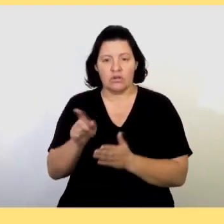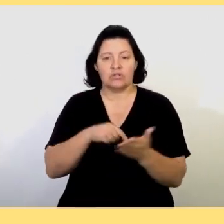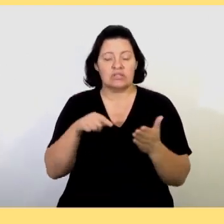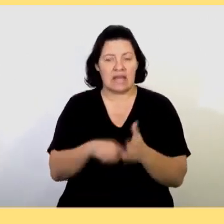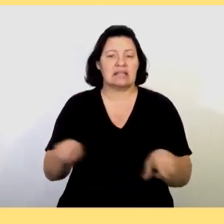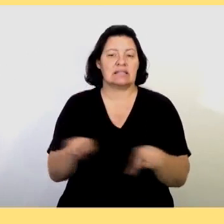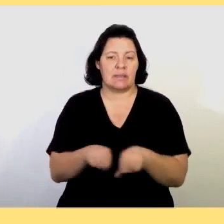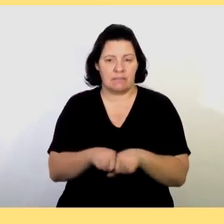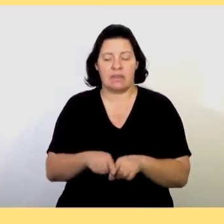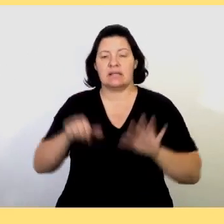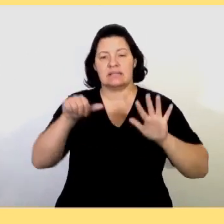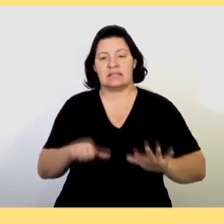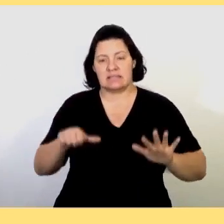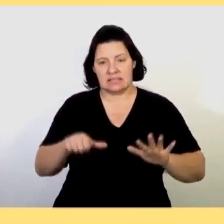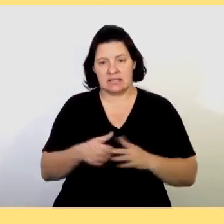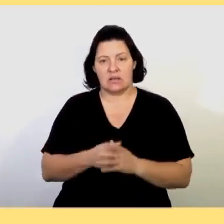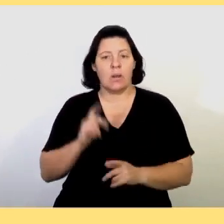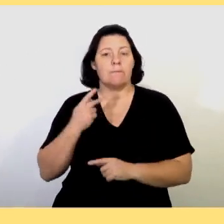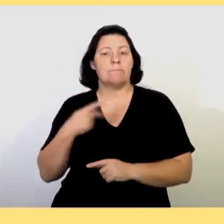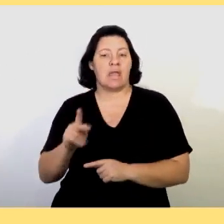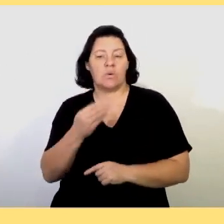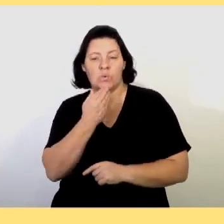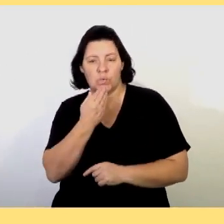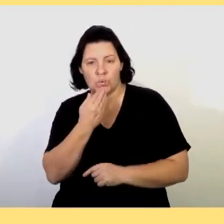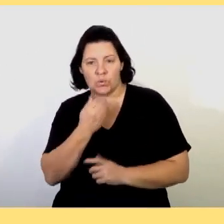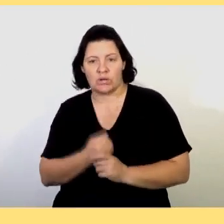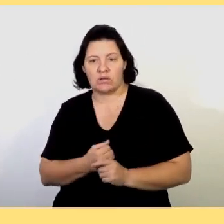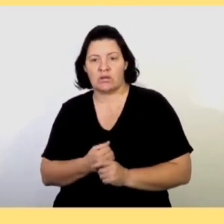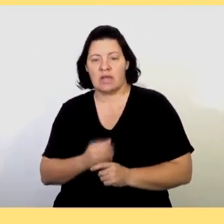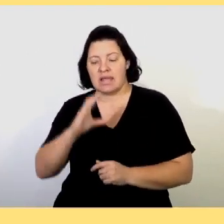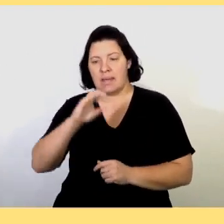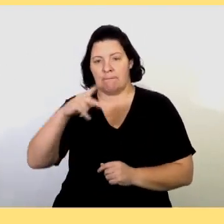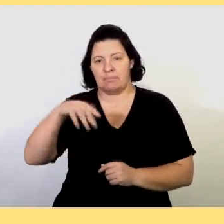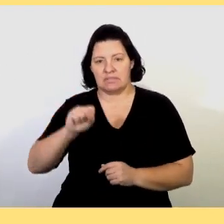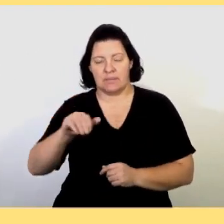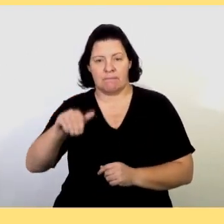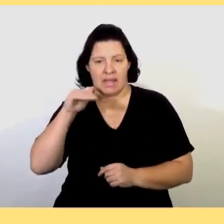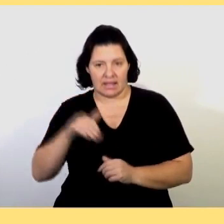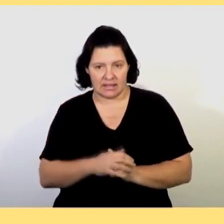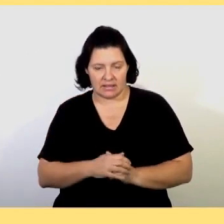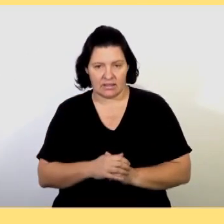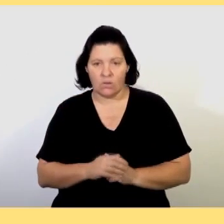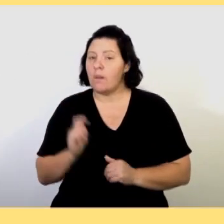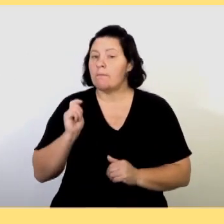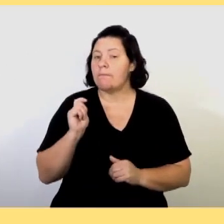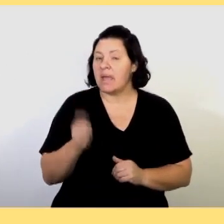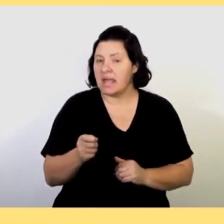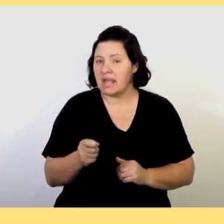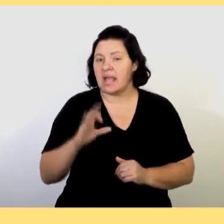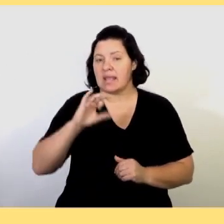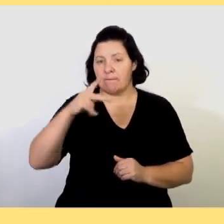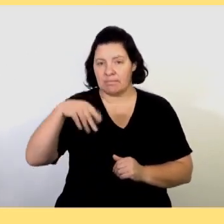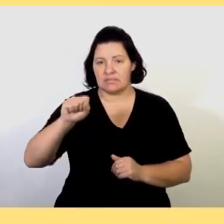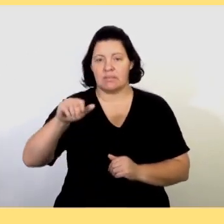So the date is still the 6th. And whom are we paying? It is Cabs Bank. We're